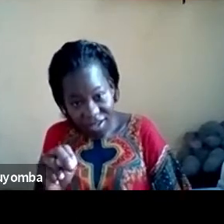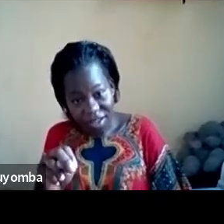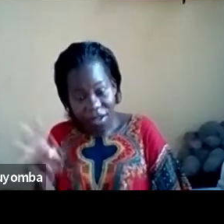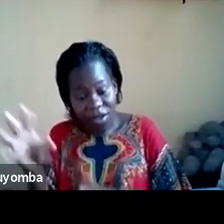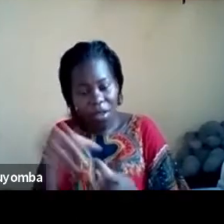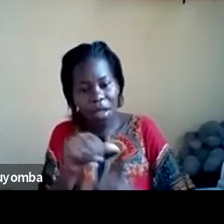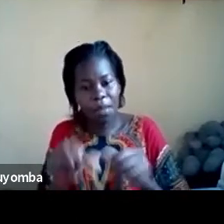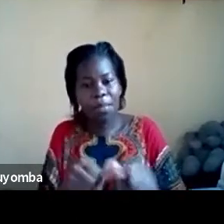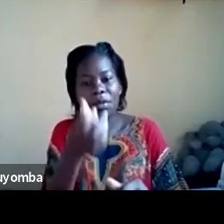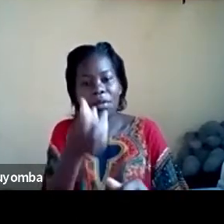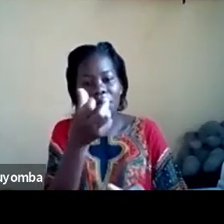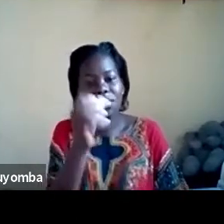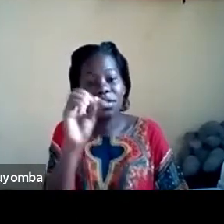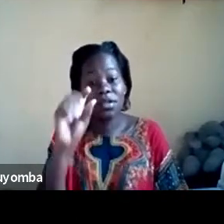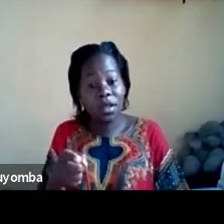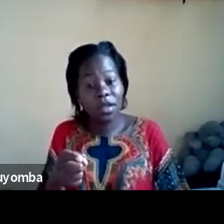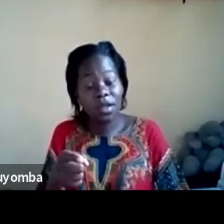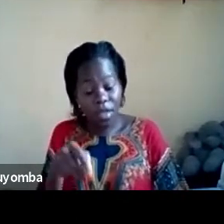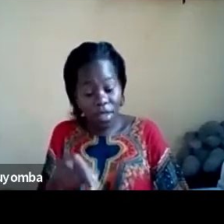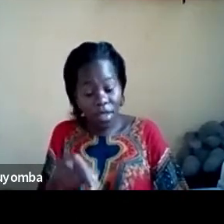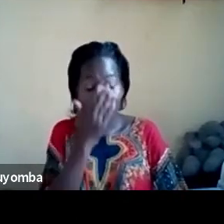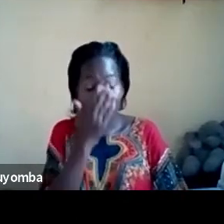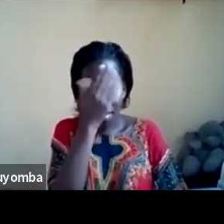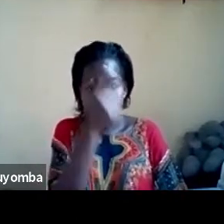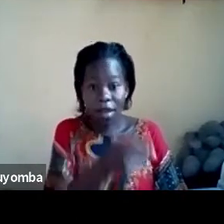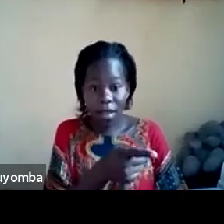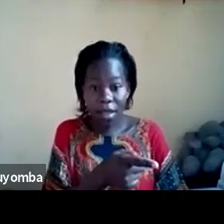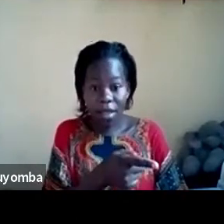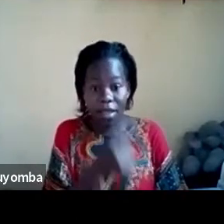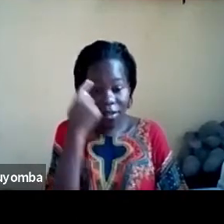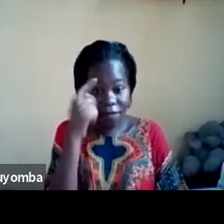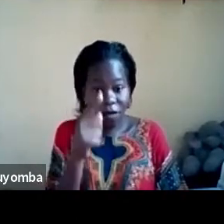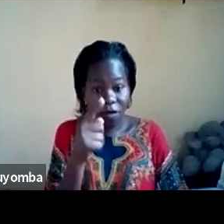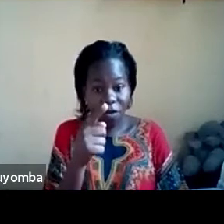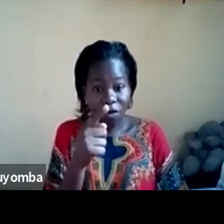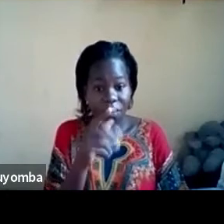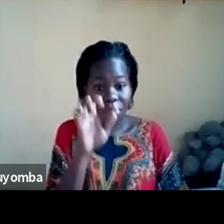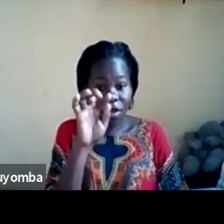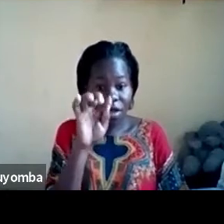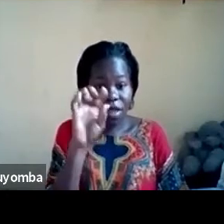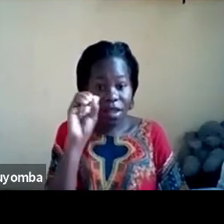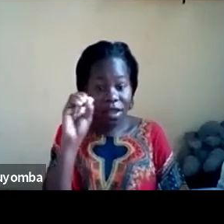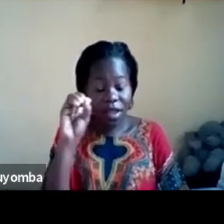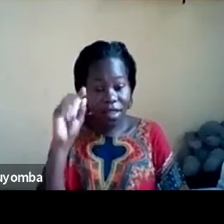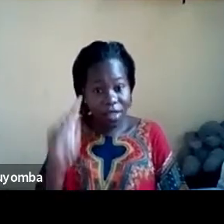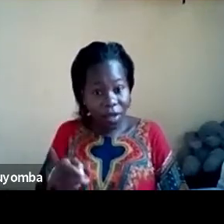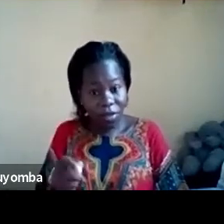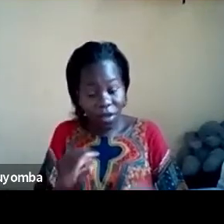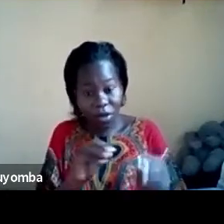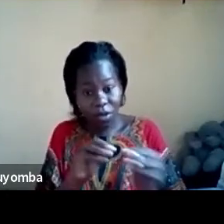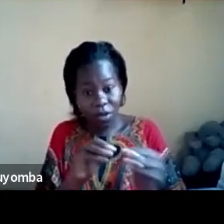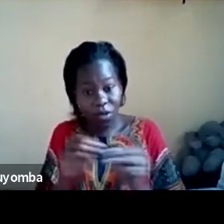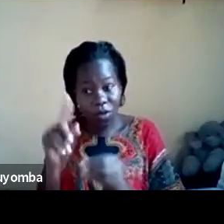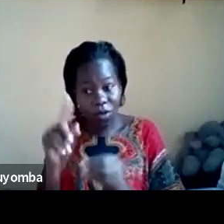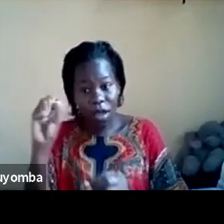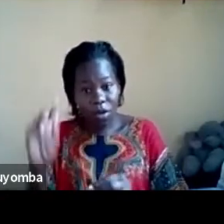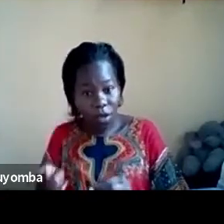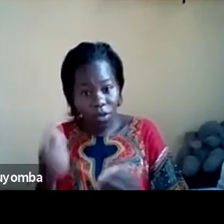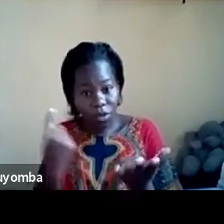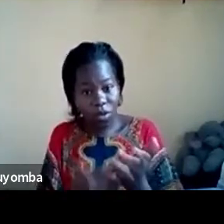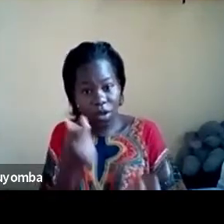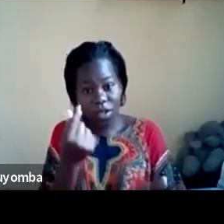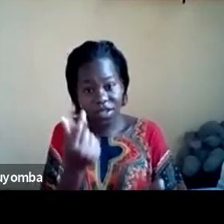60,000. In Mbara here, a ton goes for between 80,000 to 100,000 Ugandan shillings.